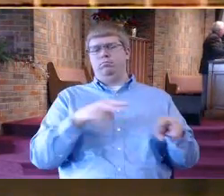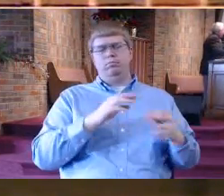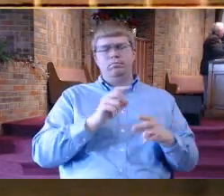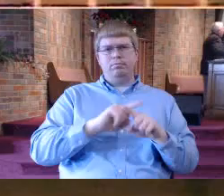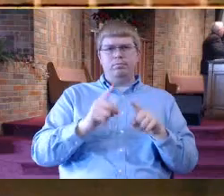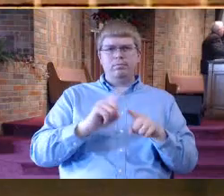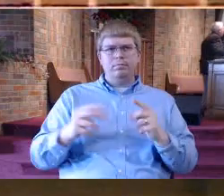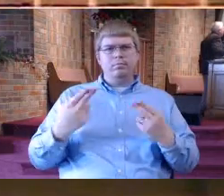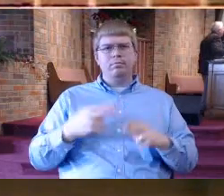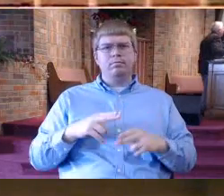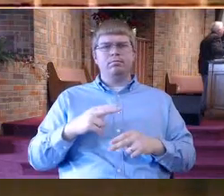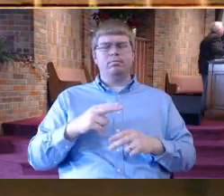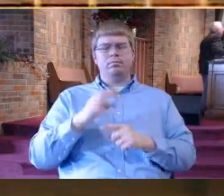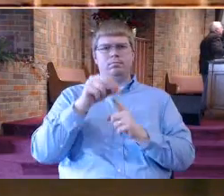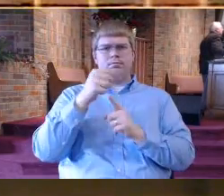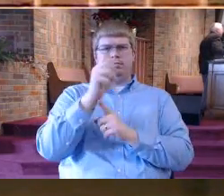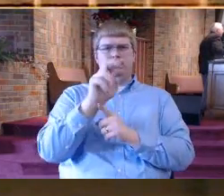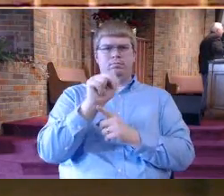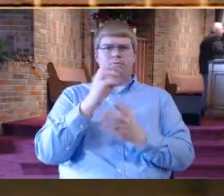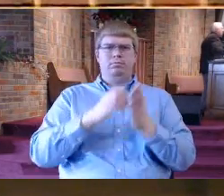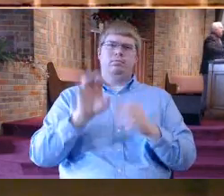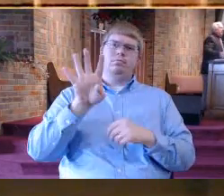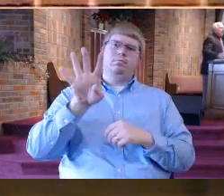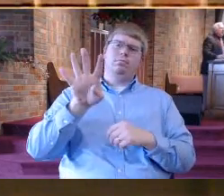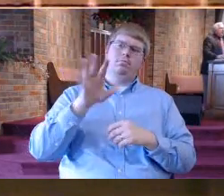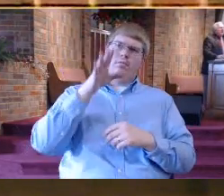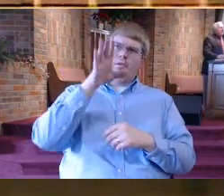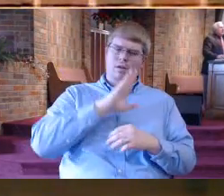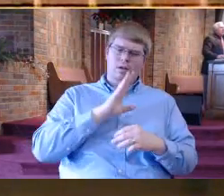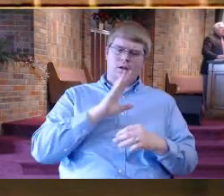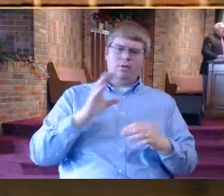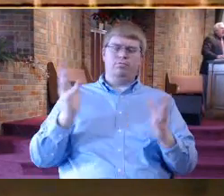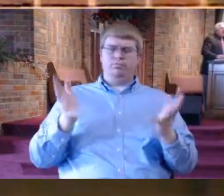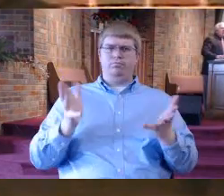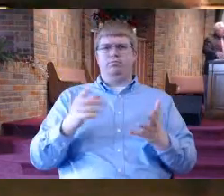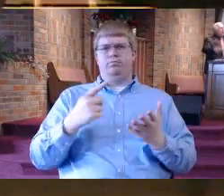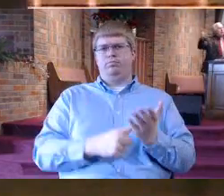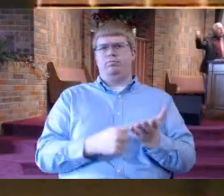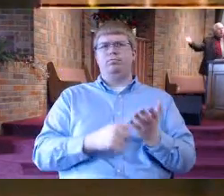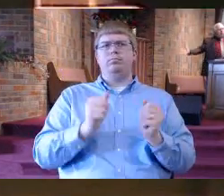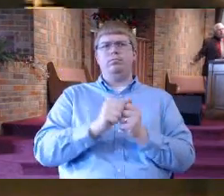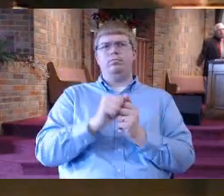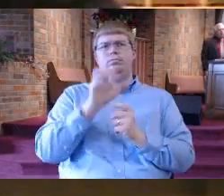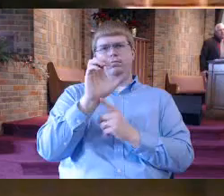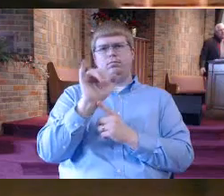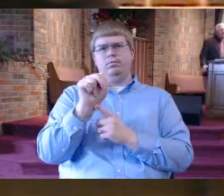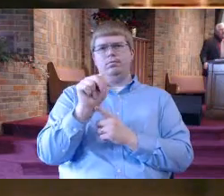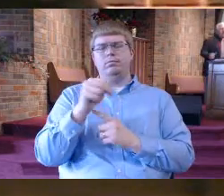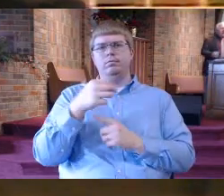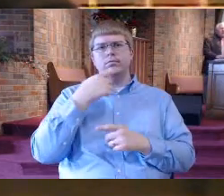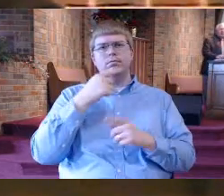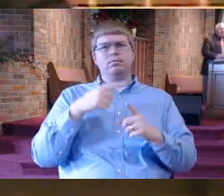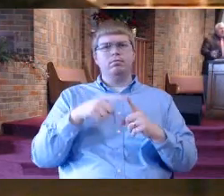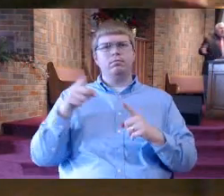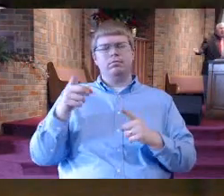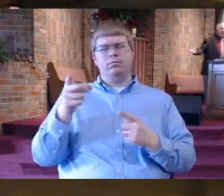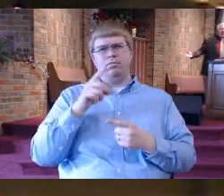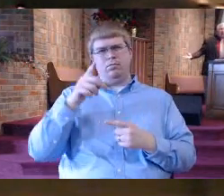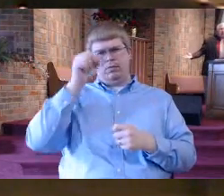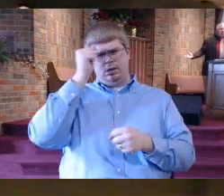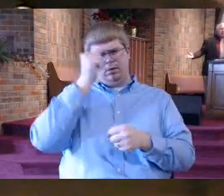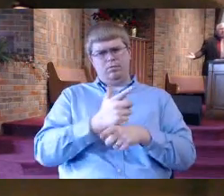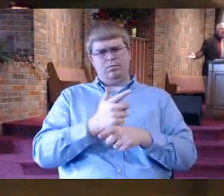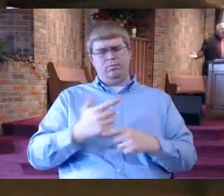4, God has a conversation with Cain. God says to Cain, "Where is your brother?" And Cain says, "Am I